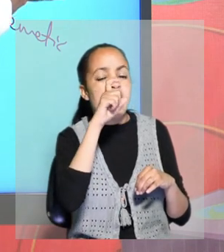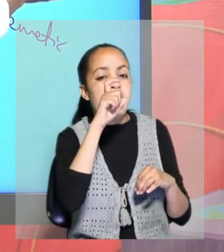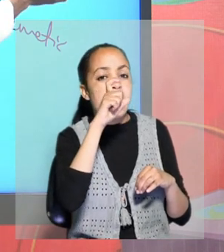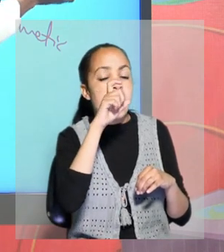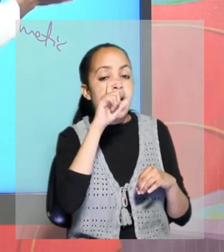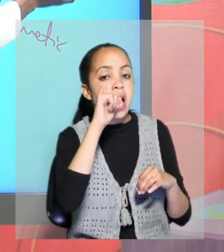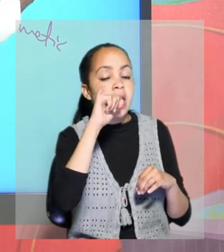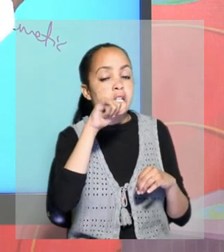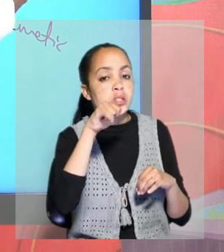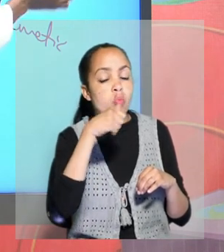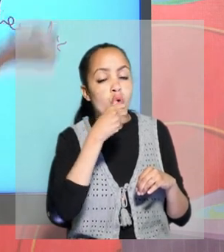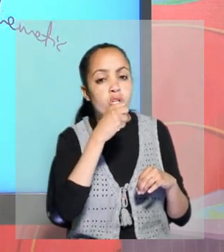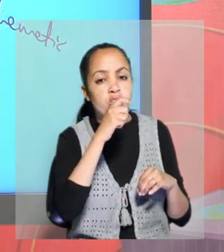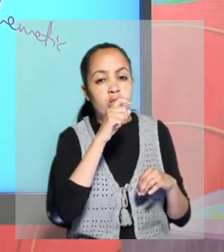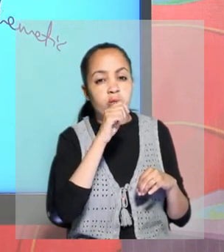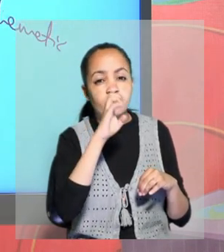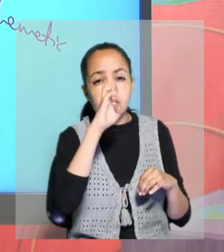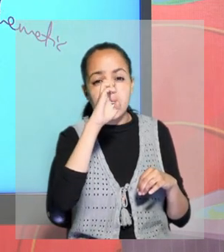Exponential.